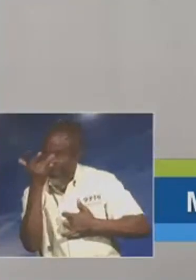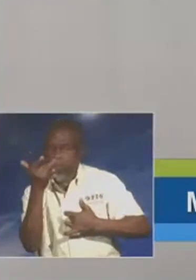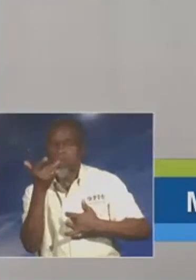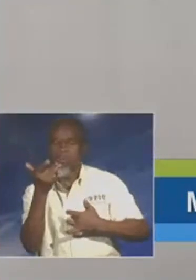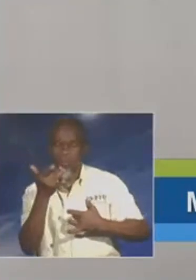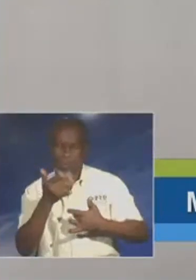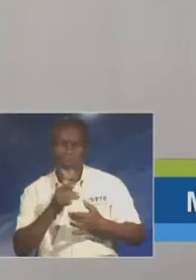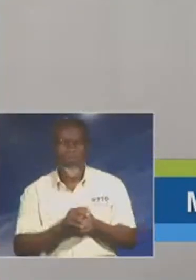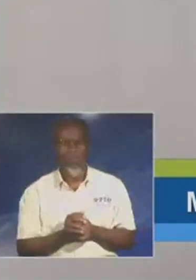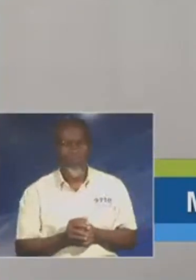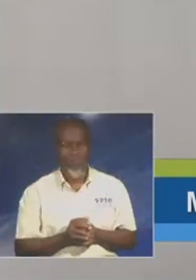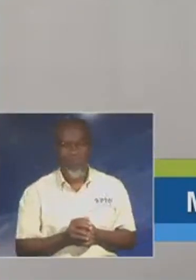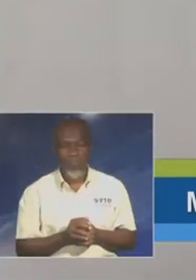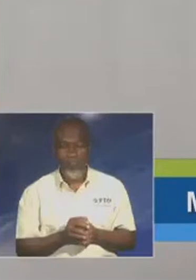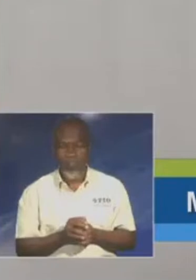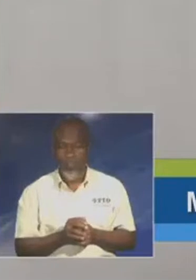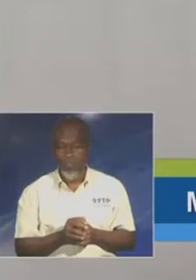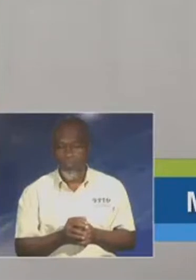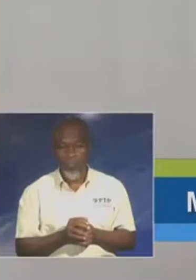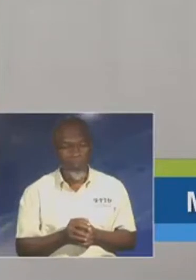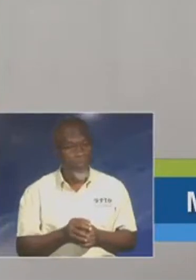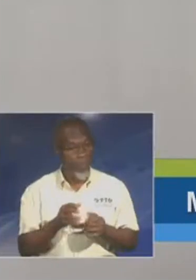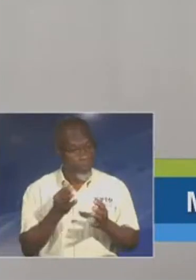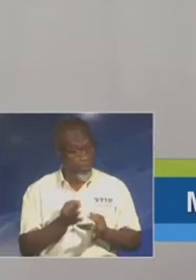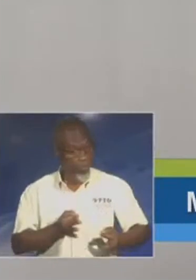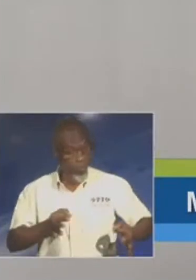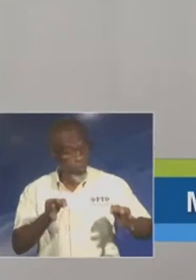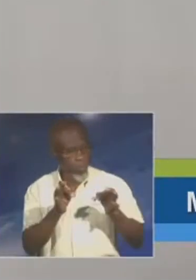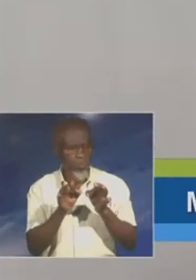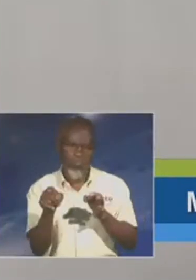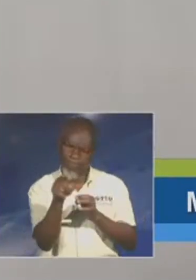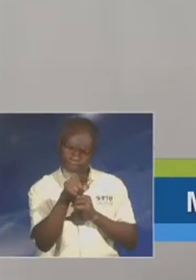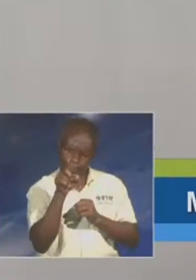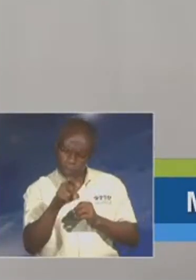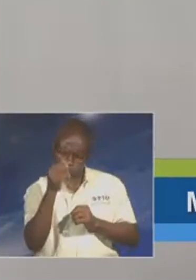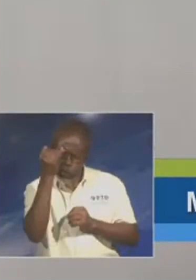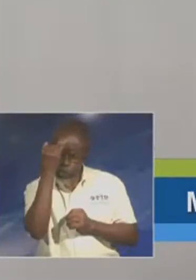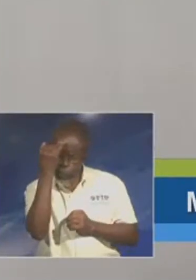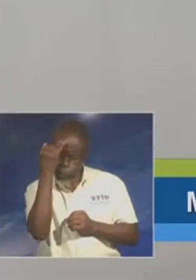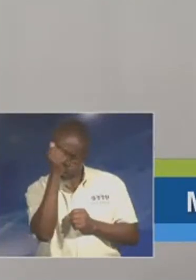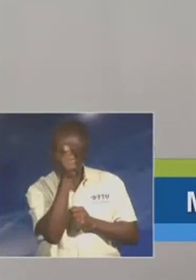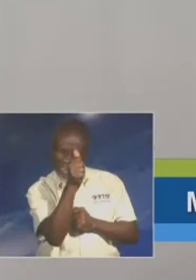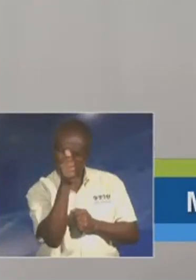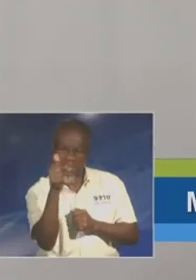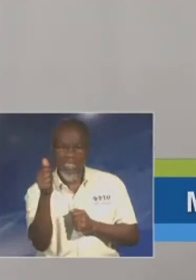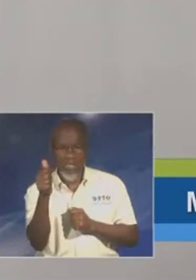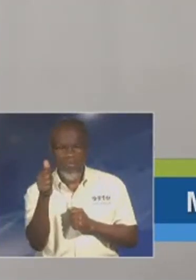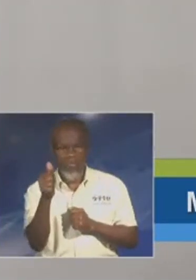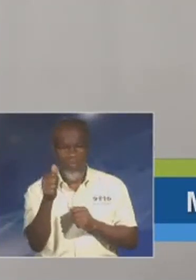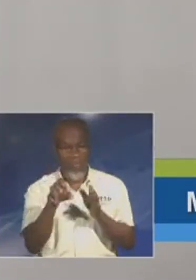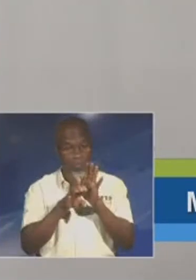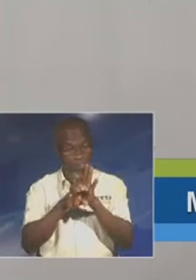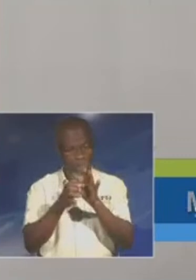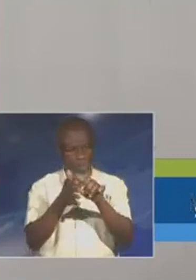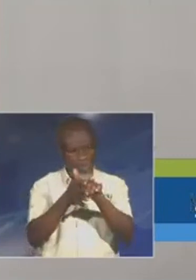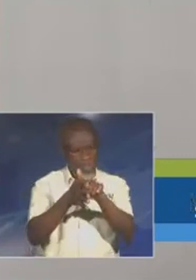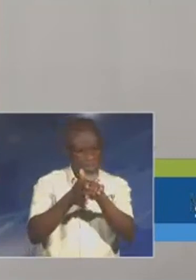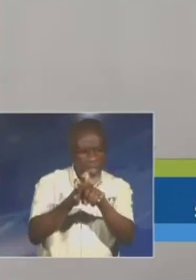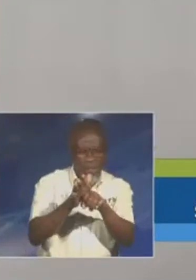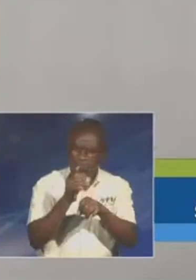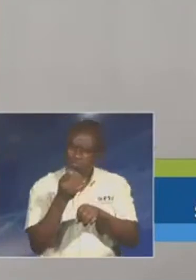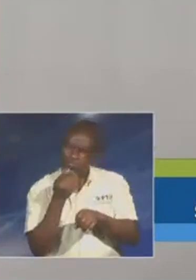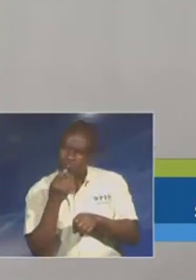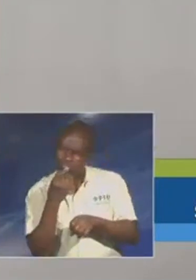thing is to know yourself. So if we know, for instance, that obesity, diabetes, hypertension, and also if